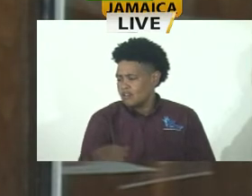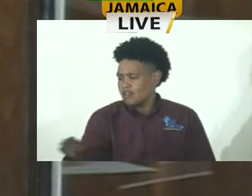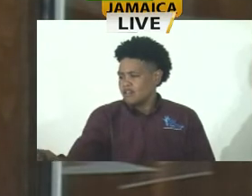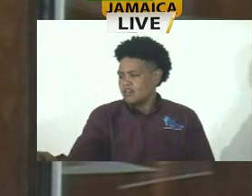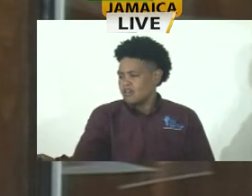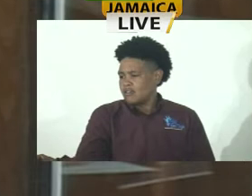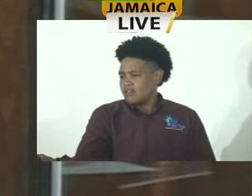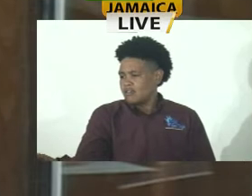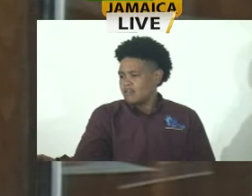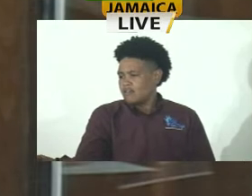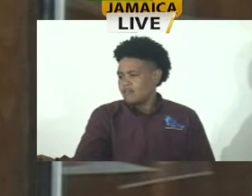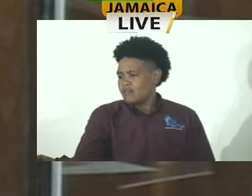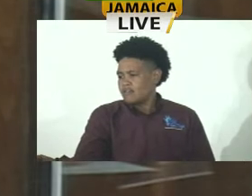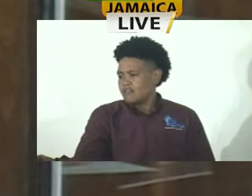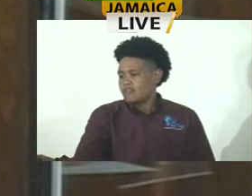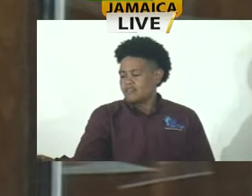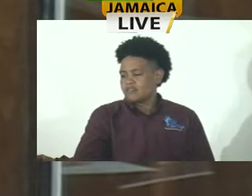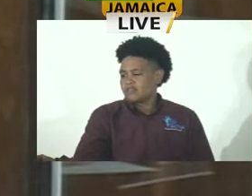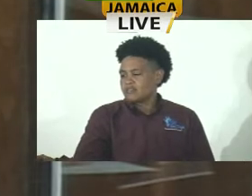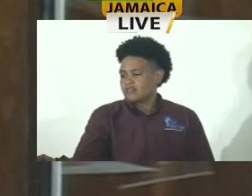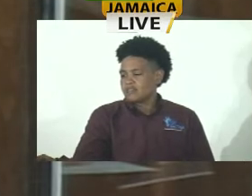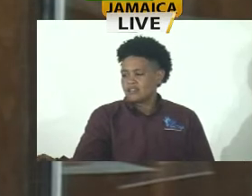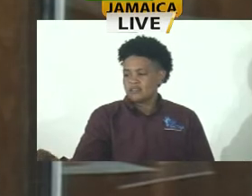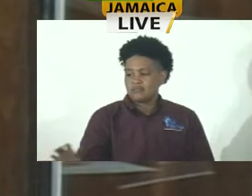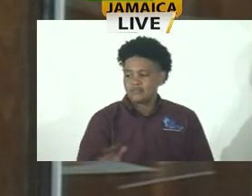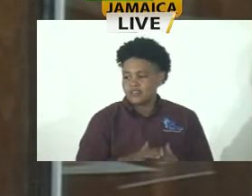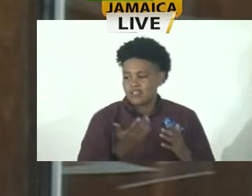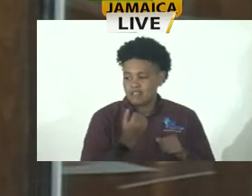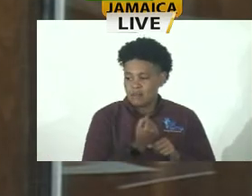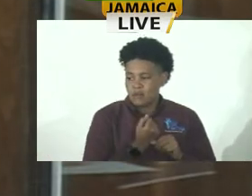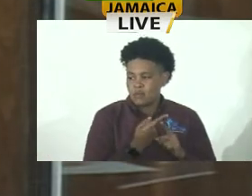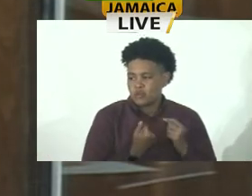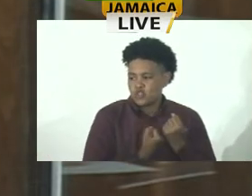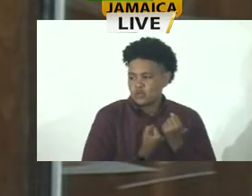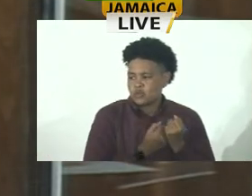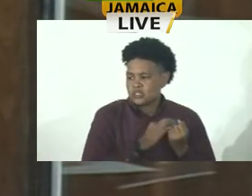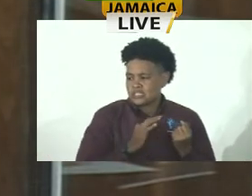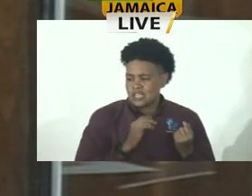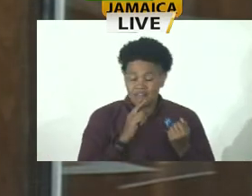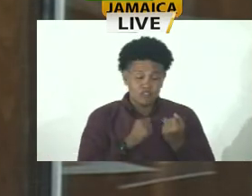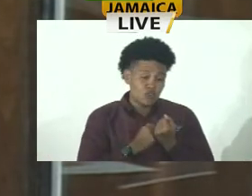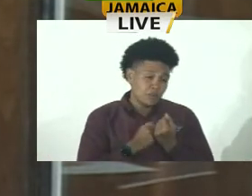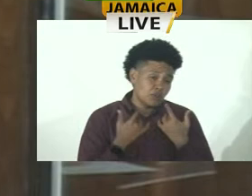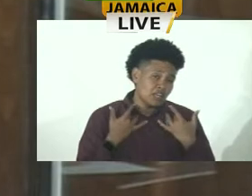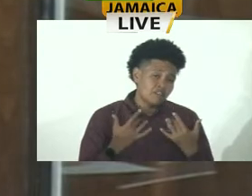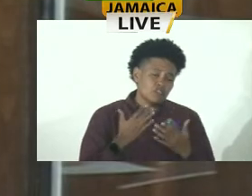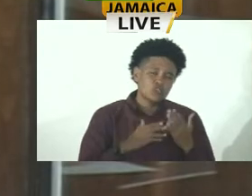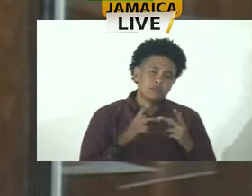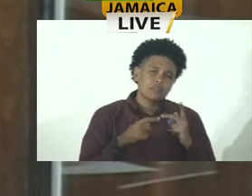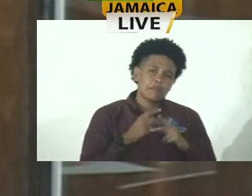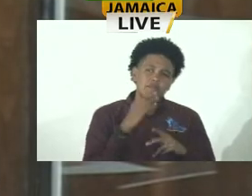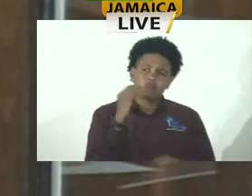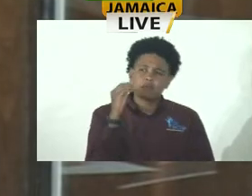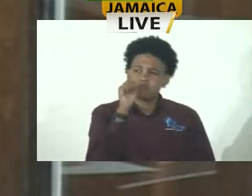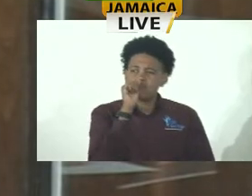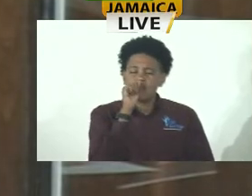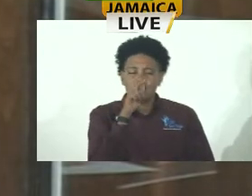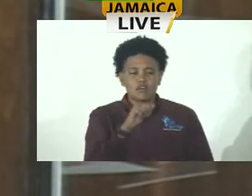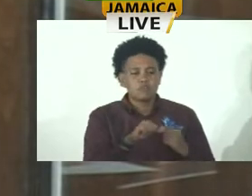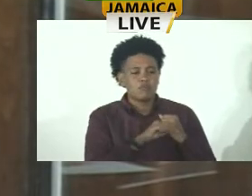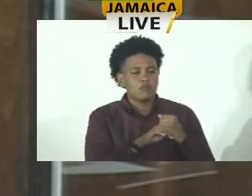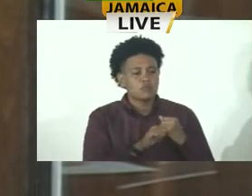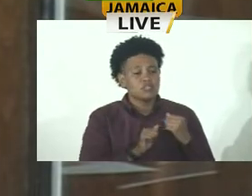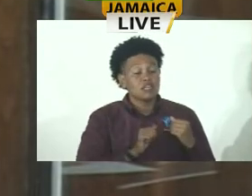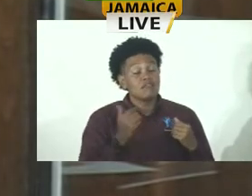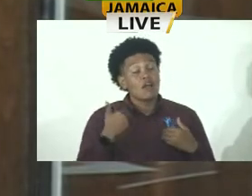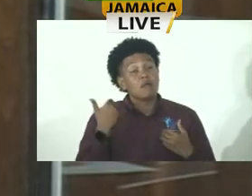employees and support personnel that were supporting the event it was some kind of corporate promotion they claim i happen to know one of the